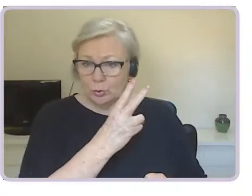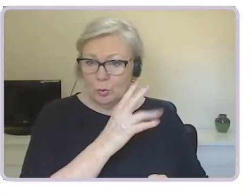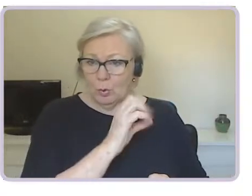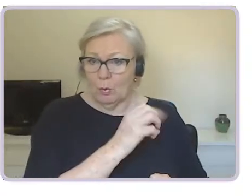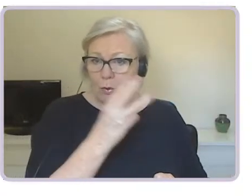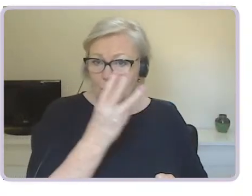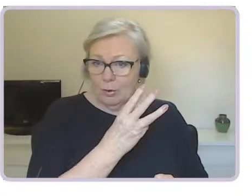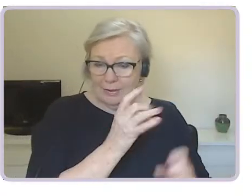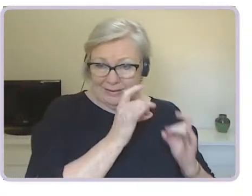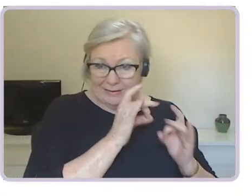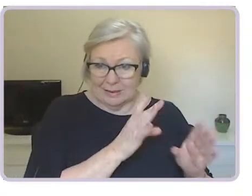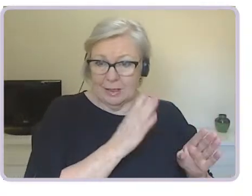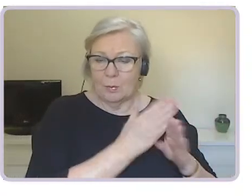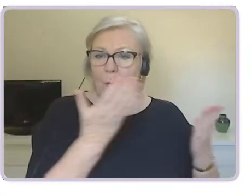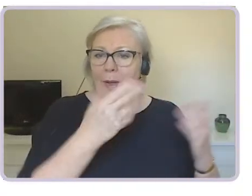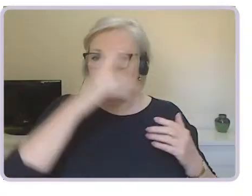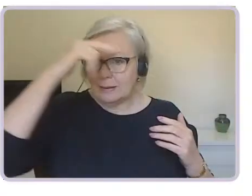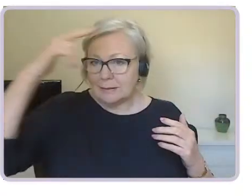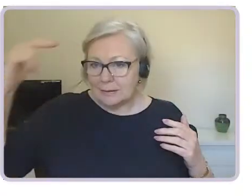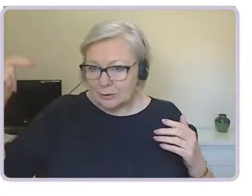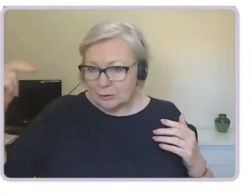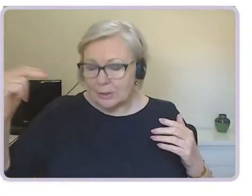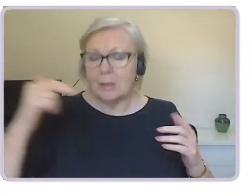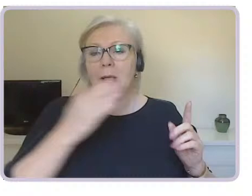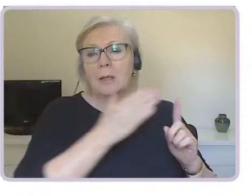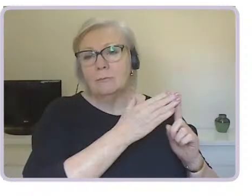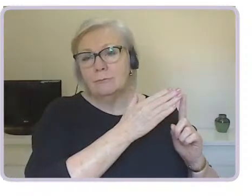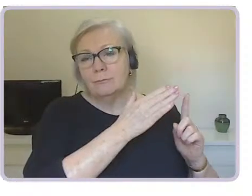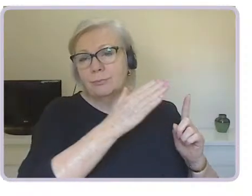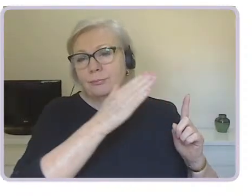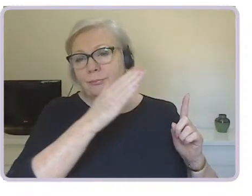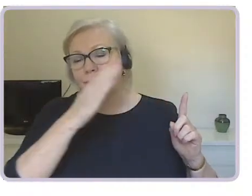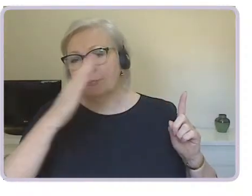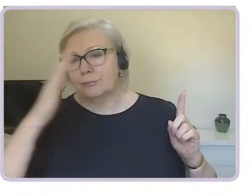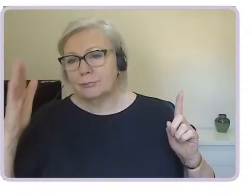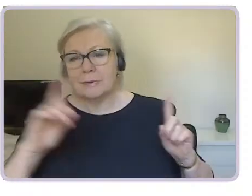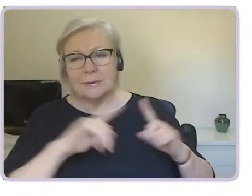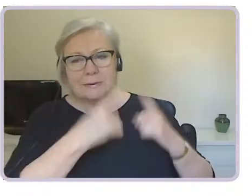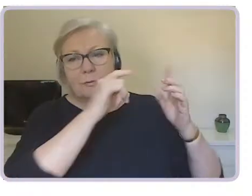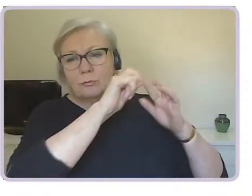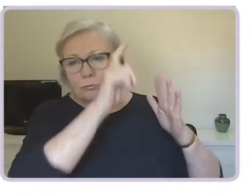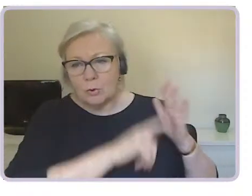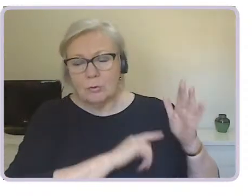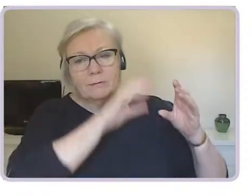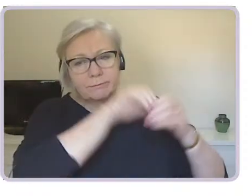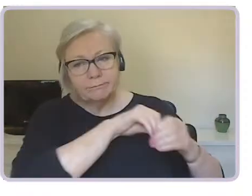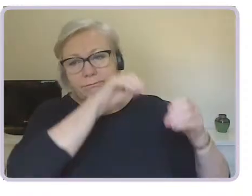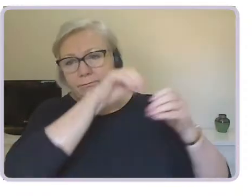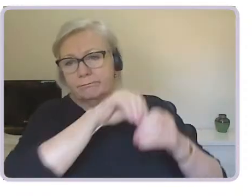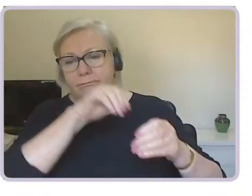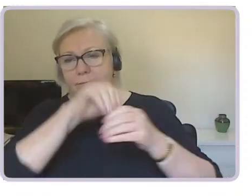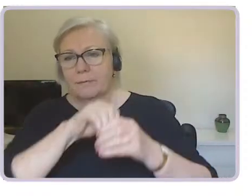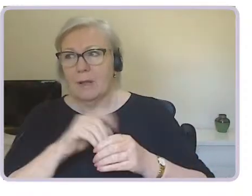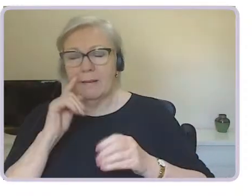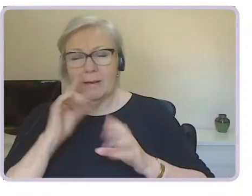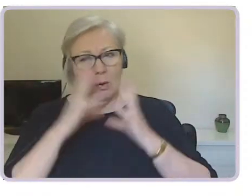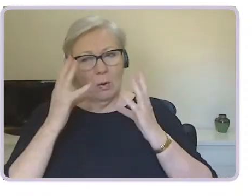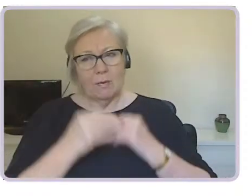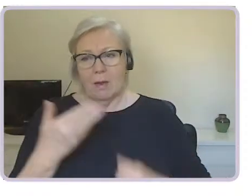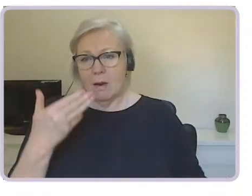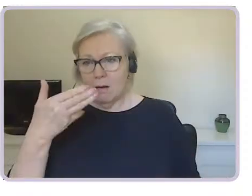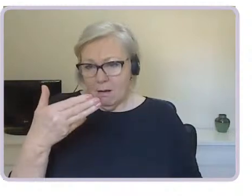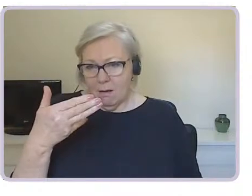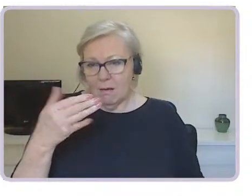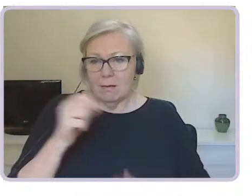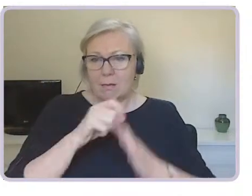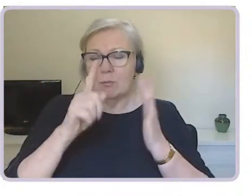this work in Indonesia, all the way through the number of projects that we've been engaged in. I think there's about 9 projects